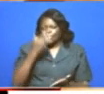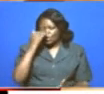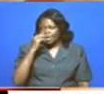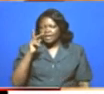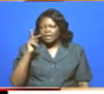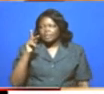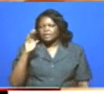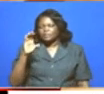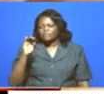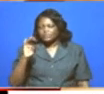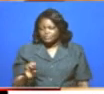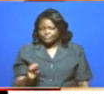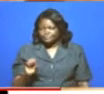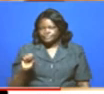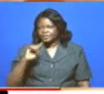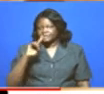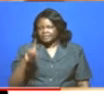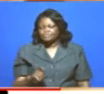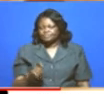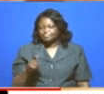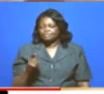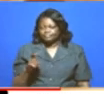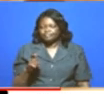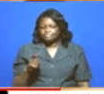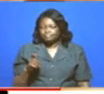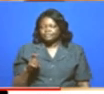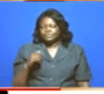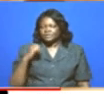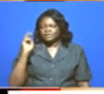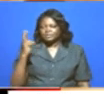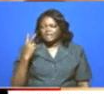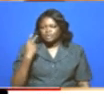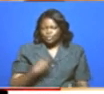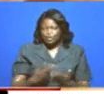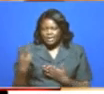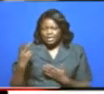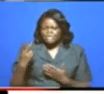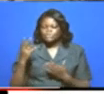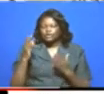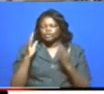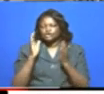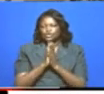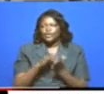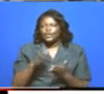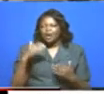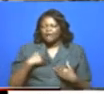Education examinations entered the second week. Wycliffe Oketch has more details.